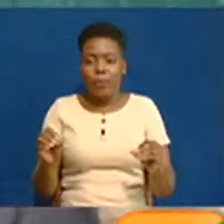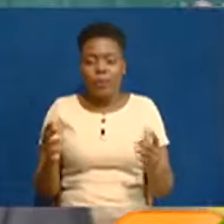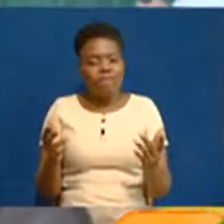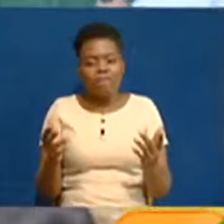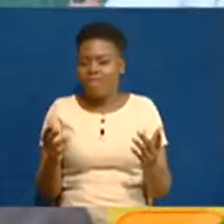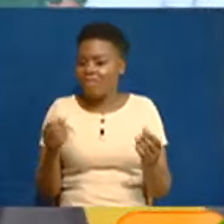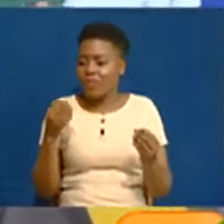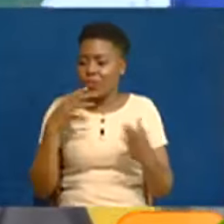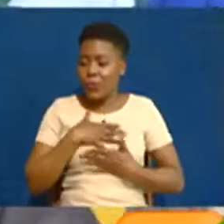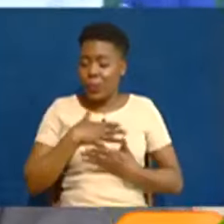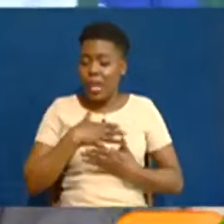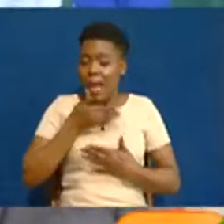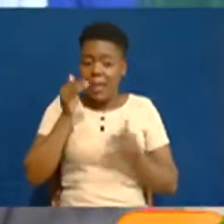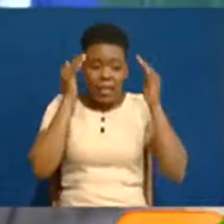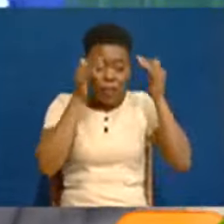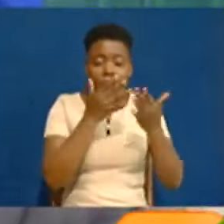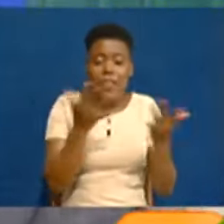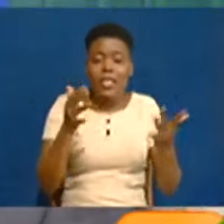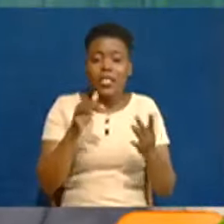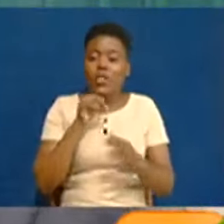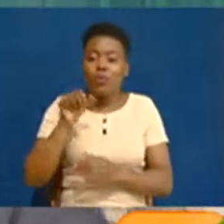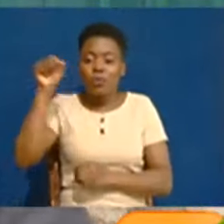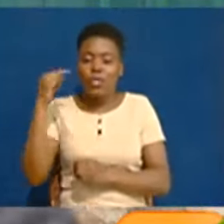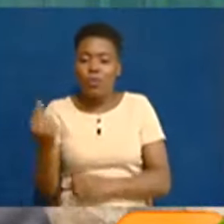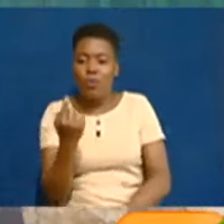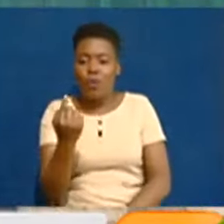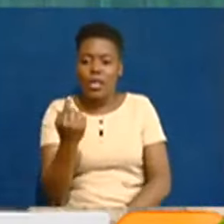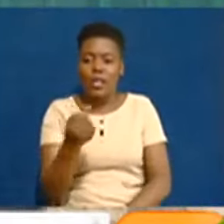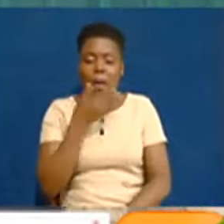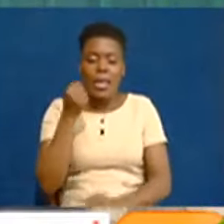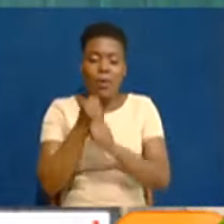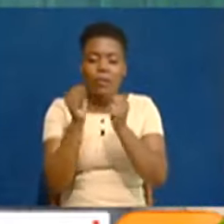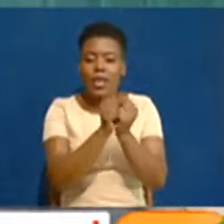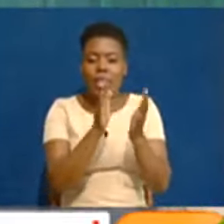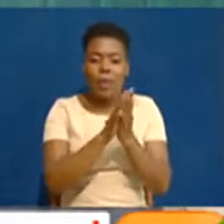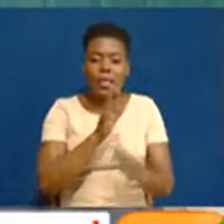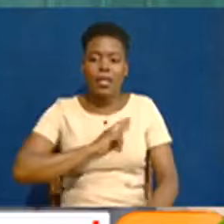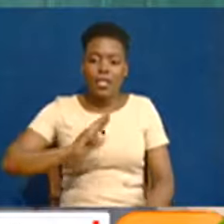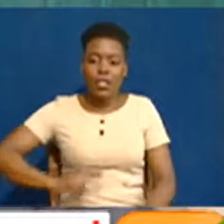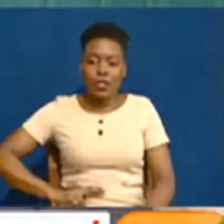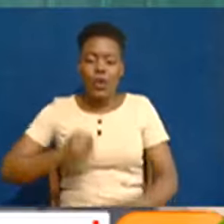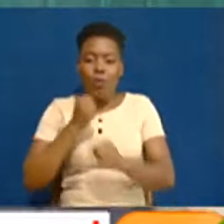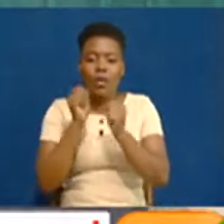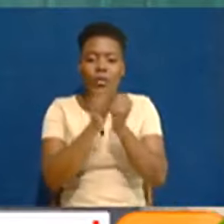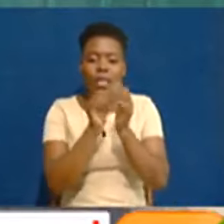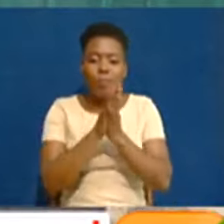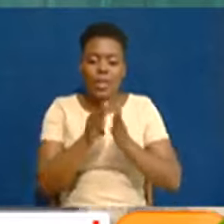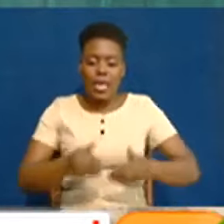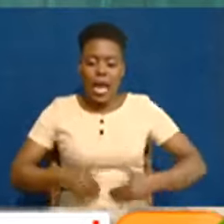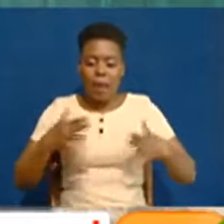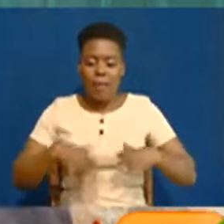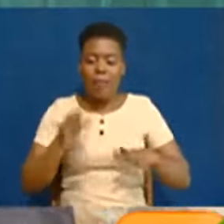beyond leadership of politics, that is with the corporates, that is with religious leaders, that is with the young people, that is